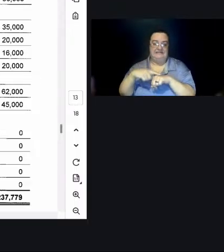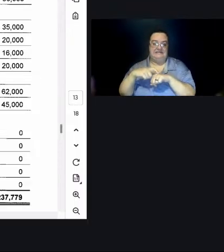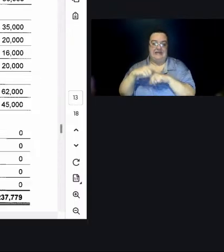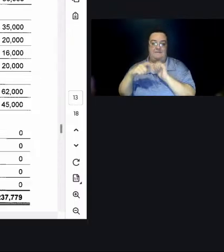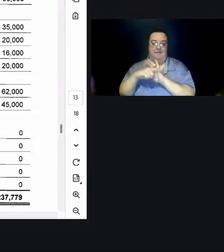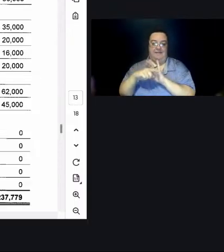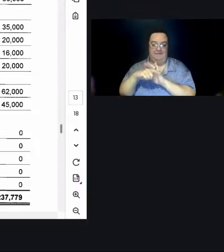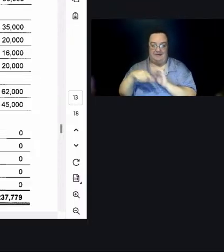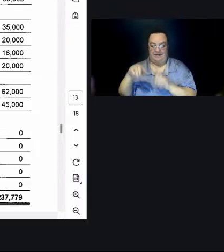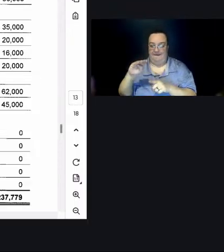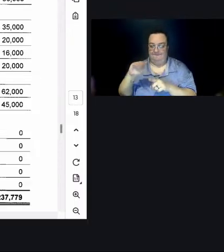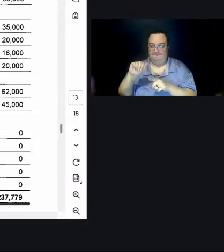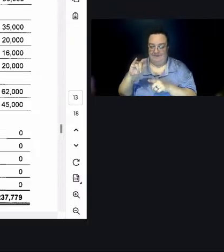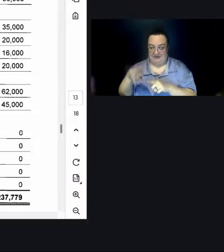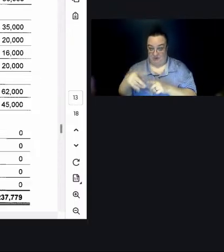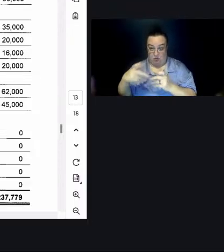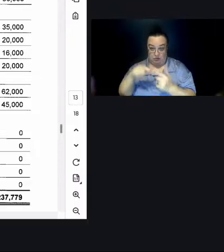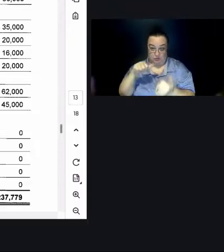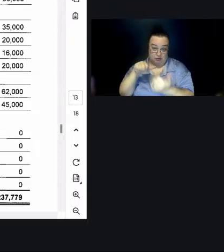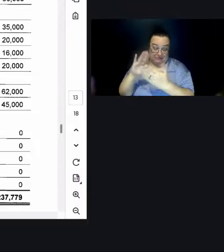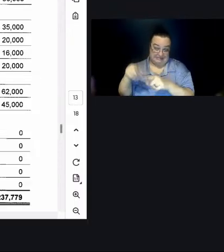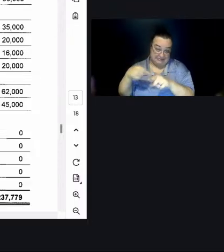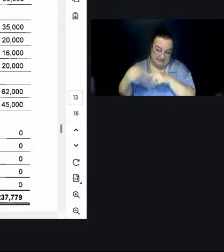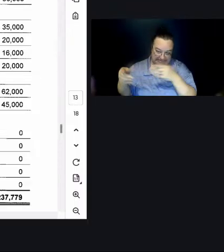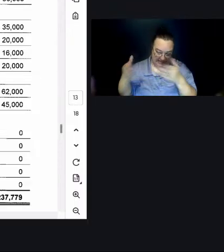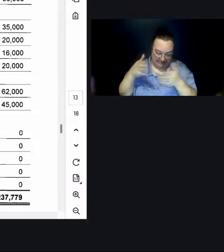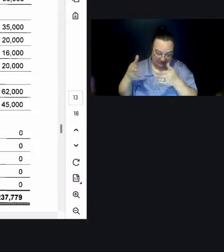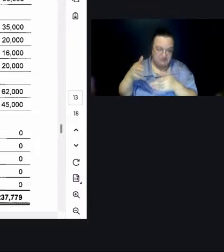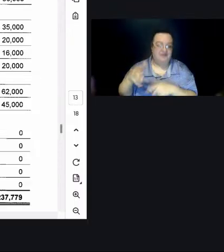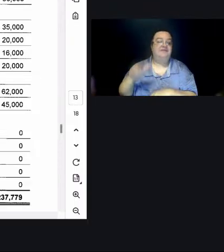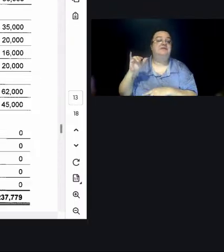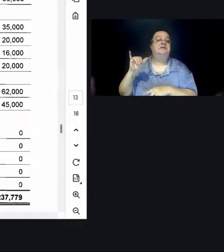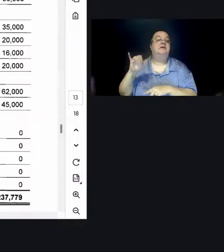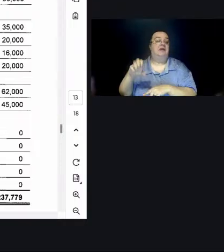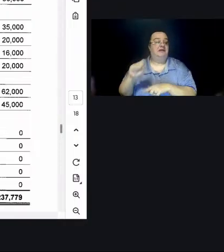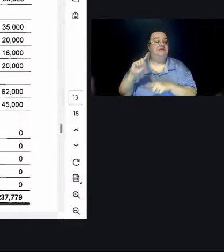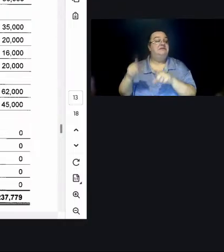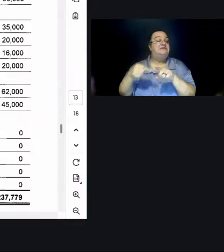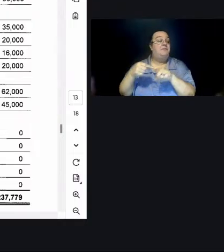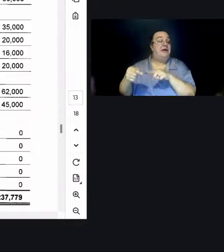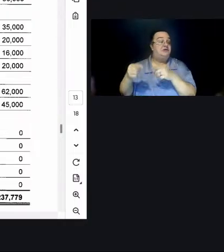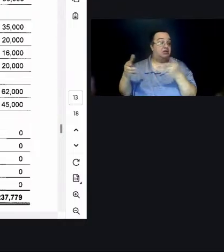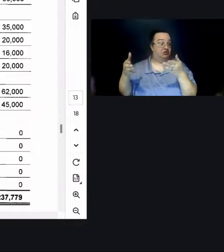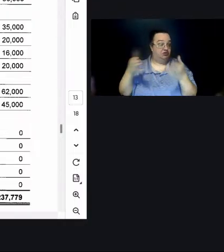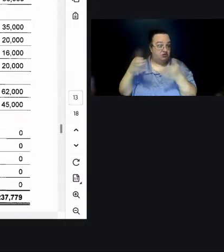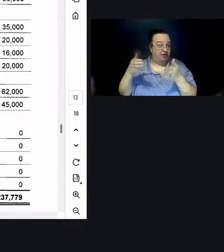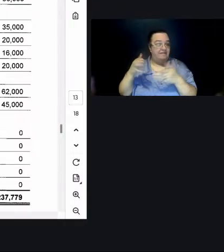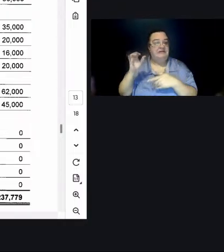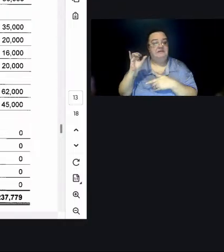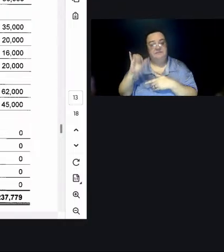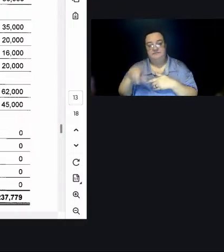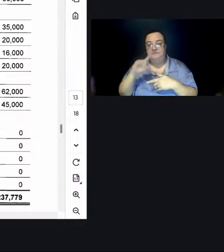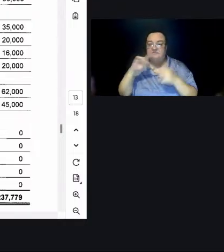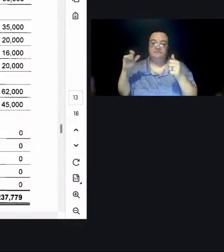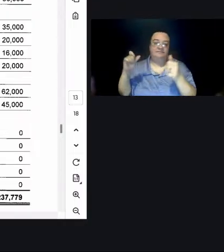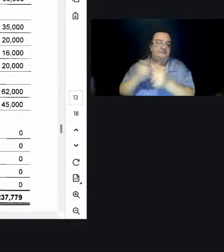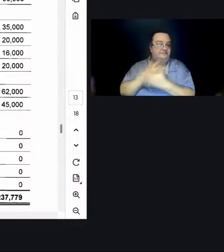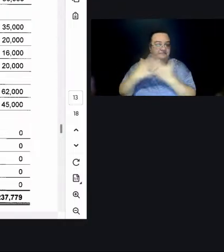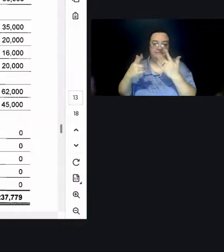Do you want to address the specialized services? Yes. So the specialized services is everything